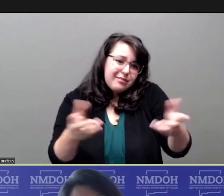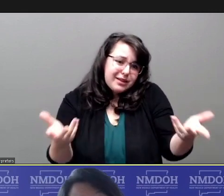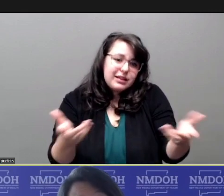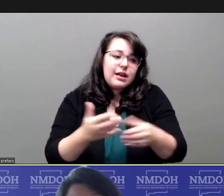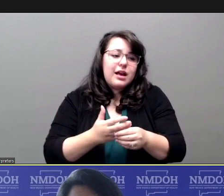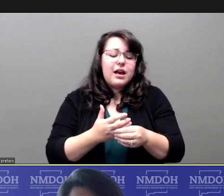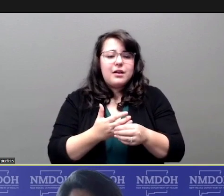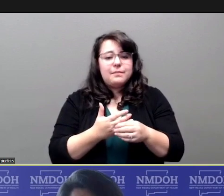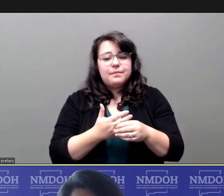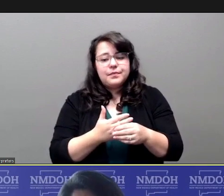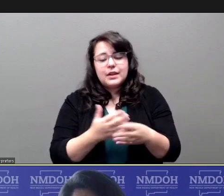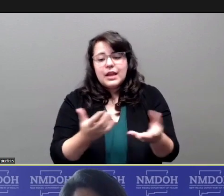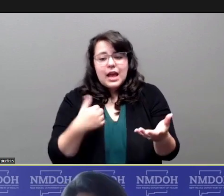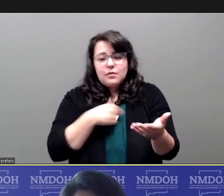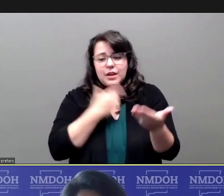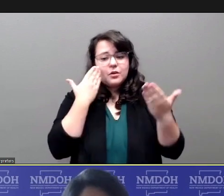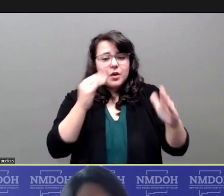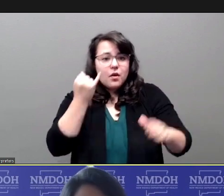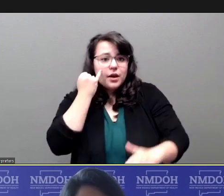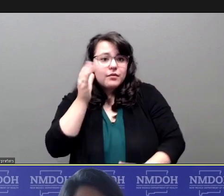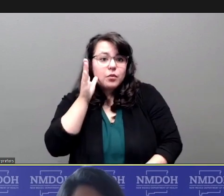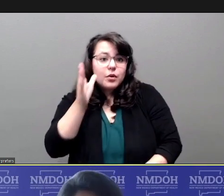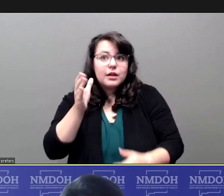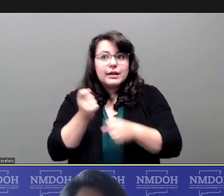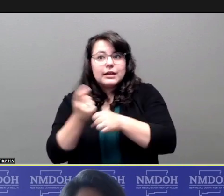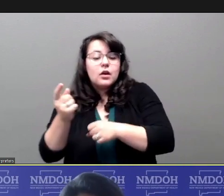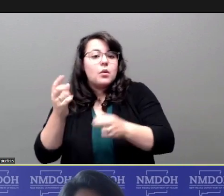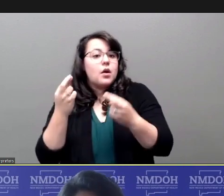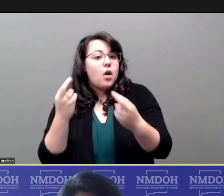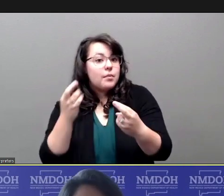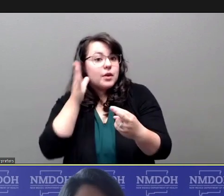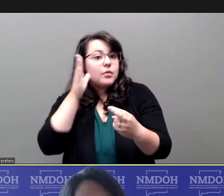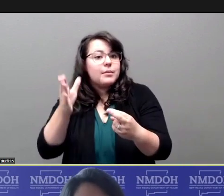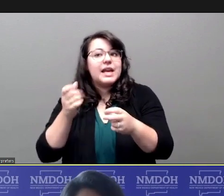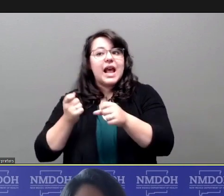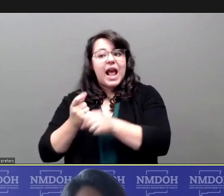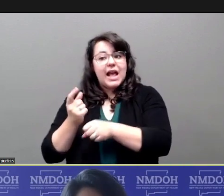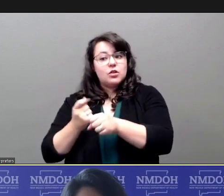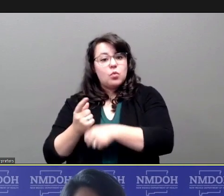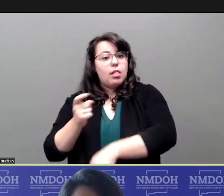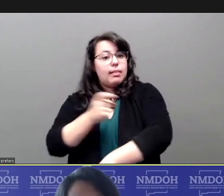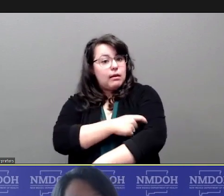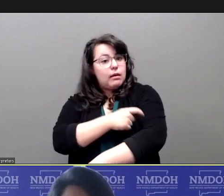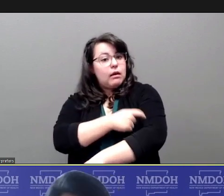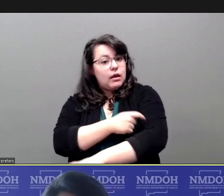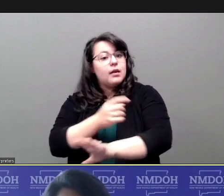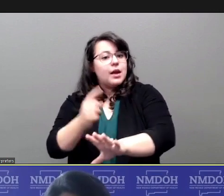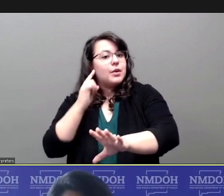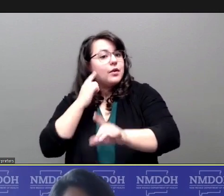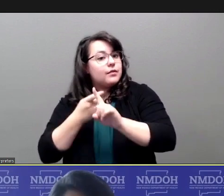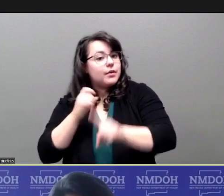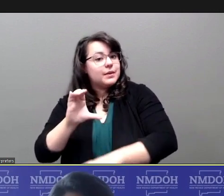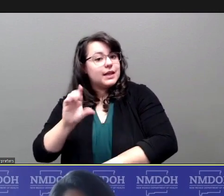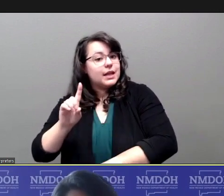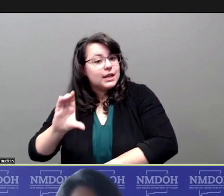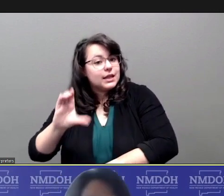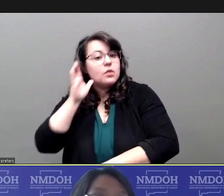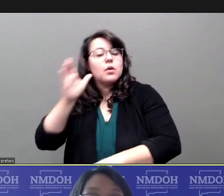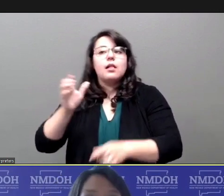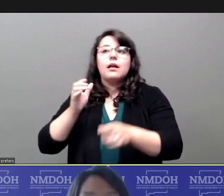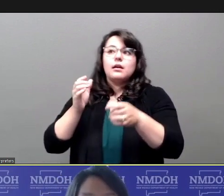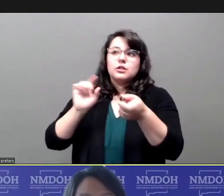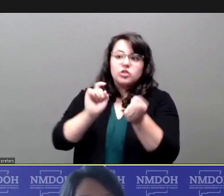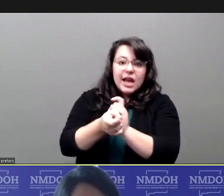don't know whether it's next year. We hope it'll go to annual cadence. That's what we've heard from the CDC. The hope is that it'll go to annual cadence,